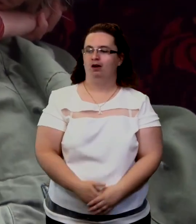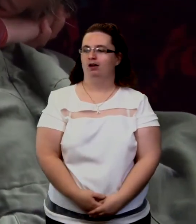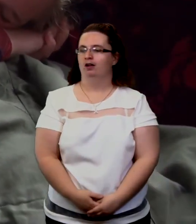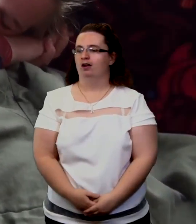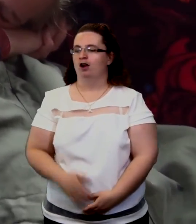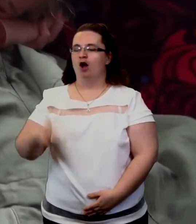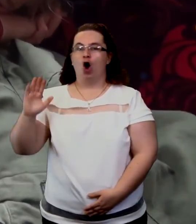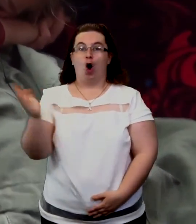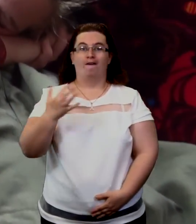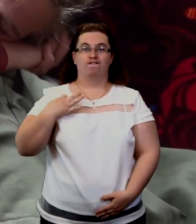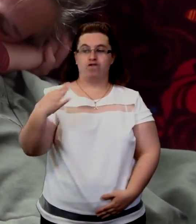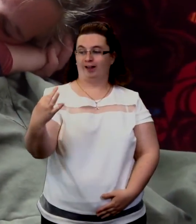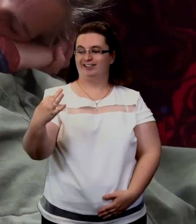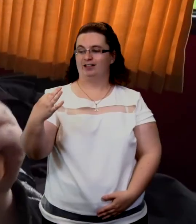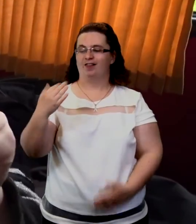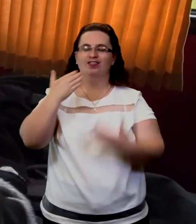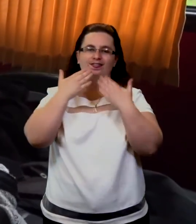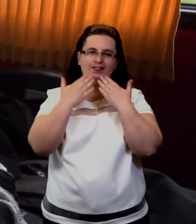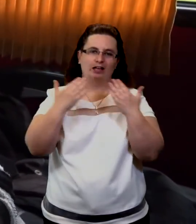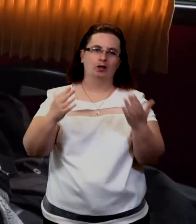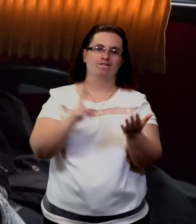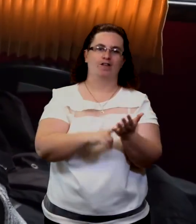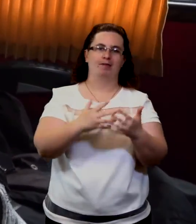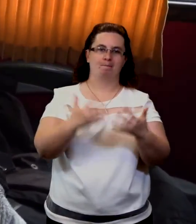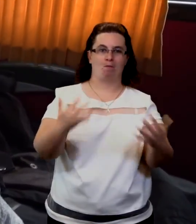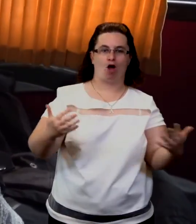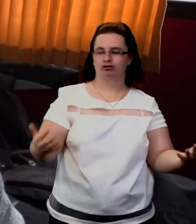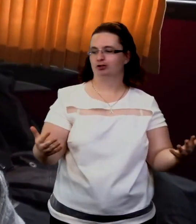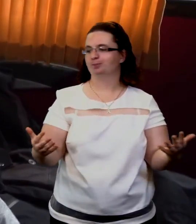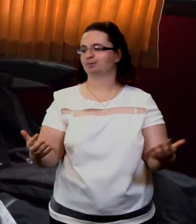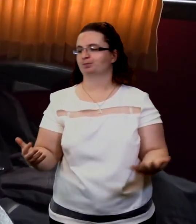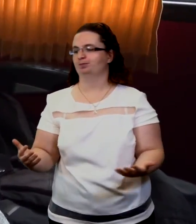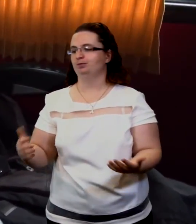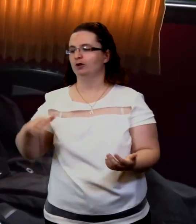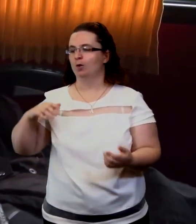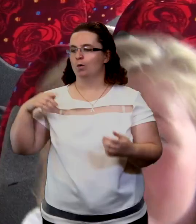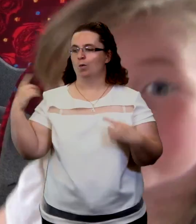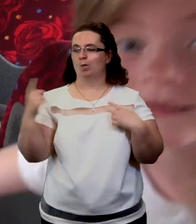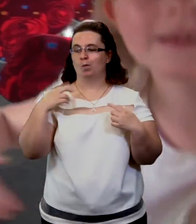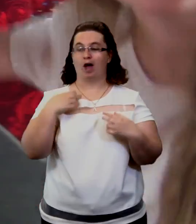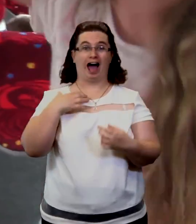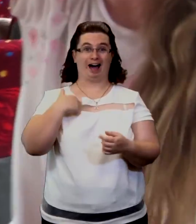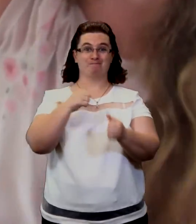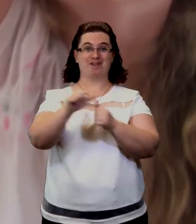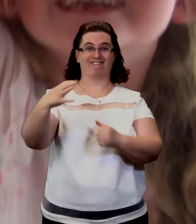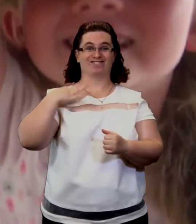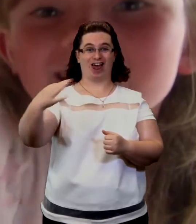in the network, and so it reaches a wider community and not just the children that we brought today.